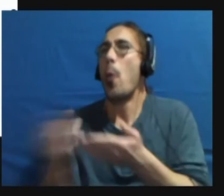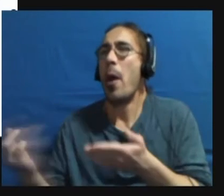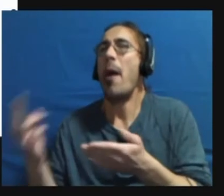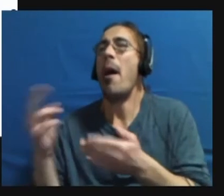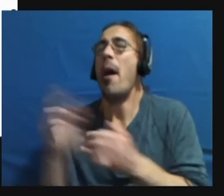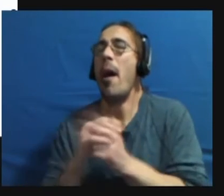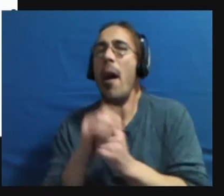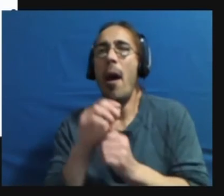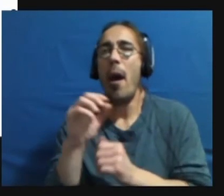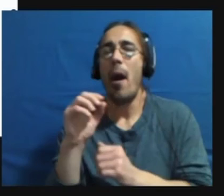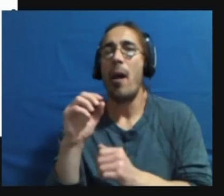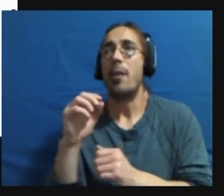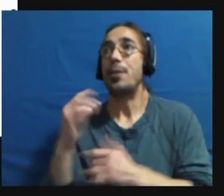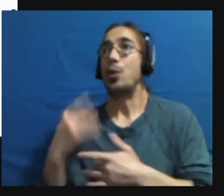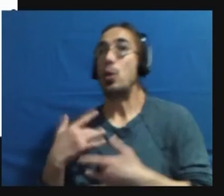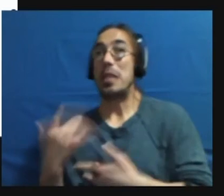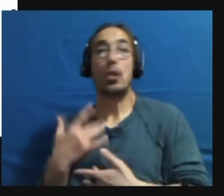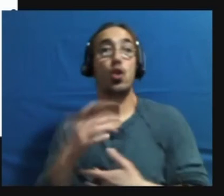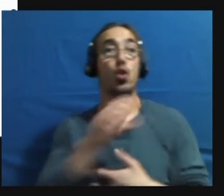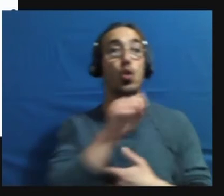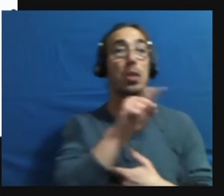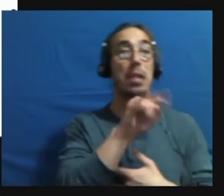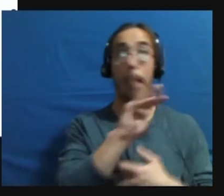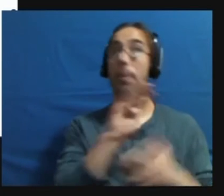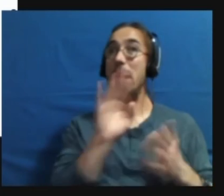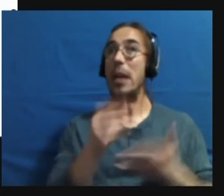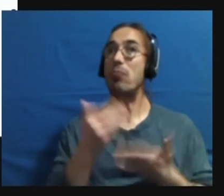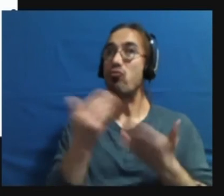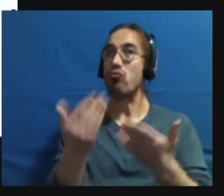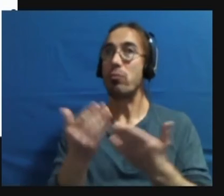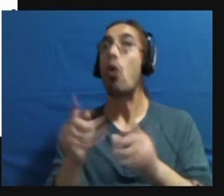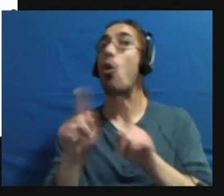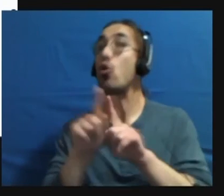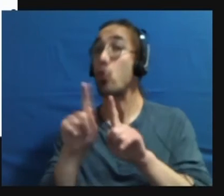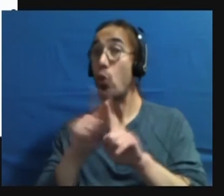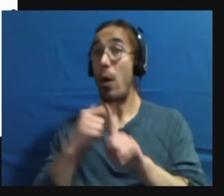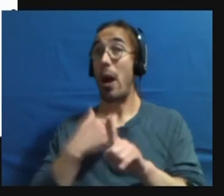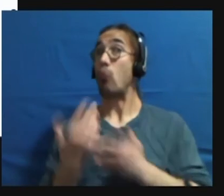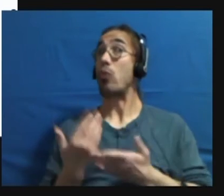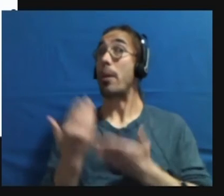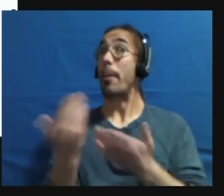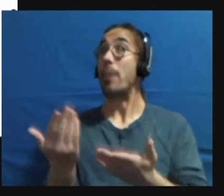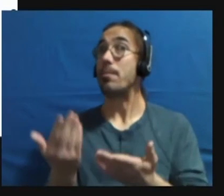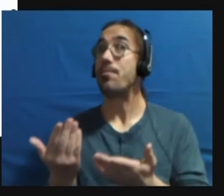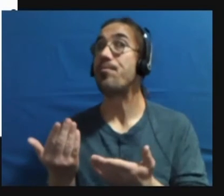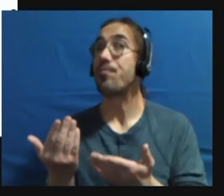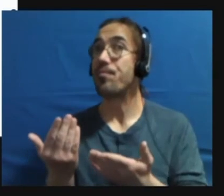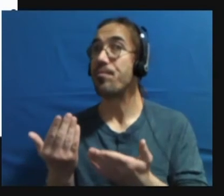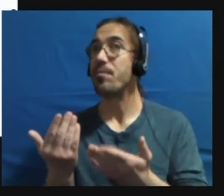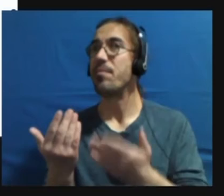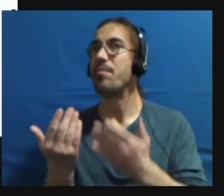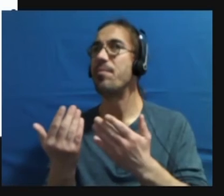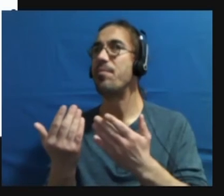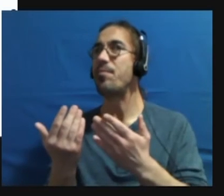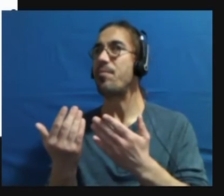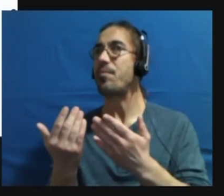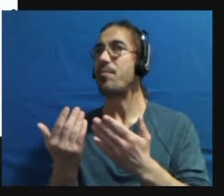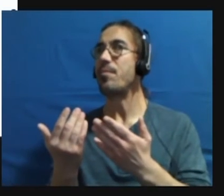senses. I would also recommend just connecting it for